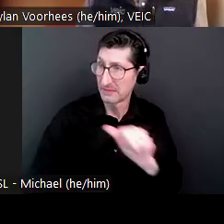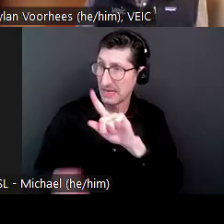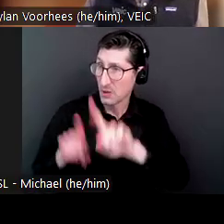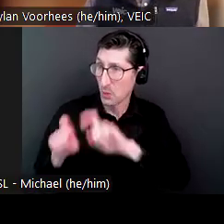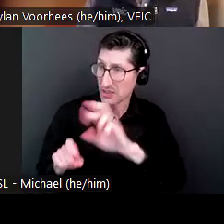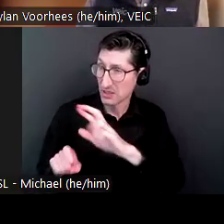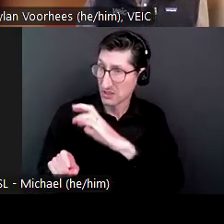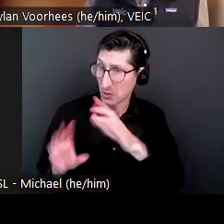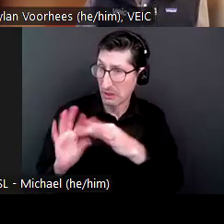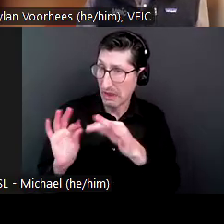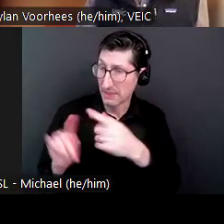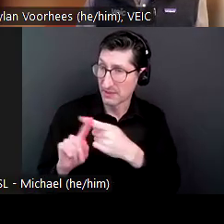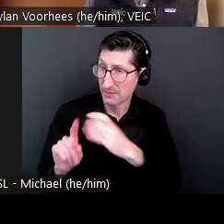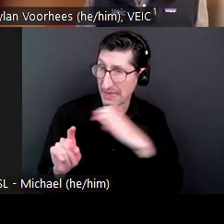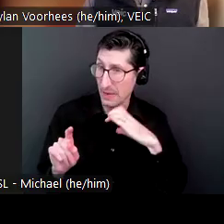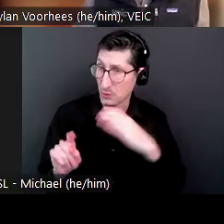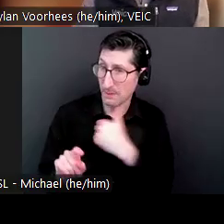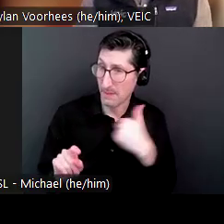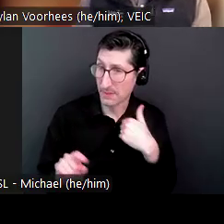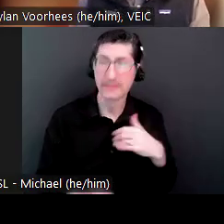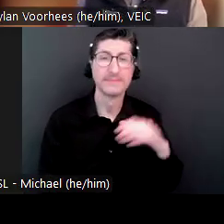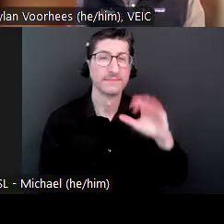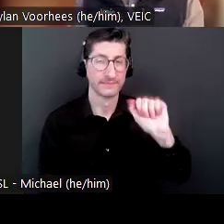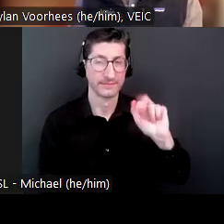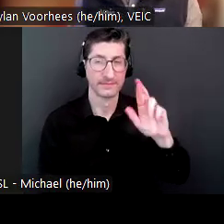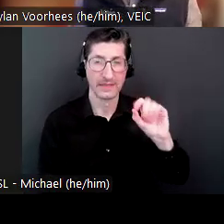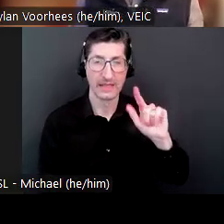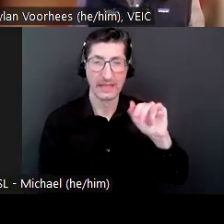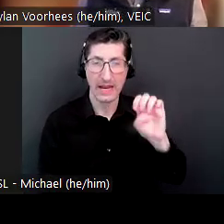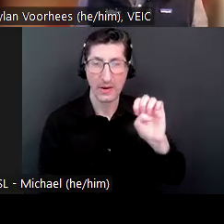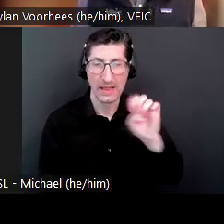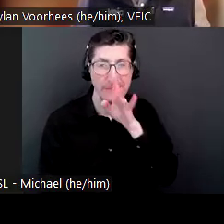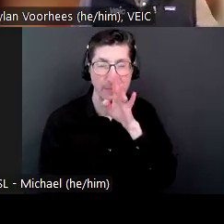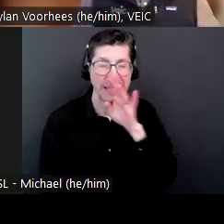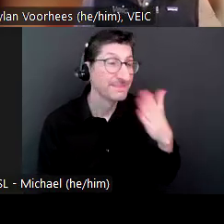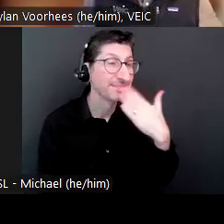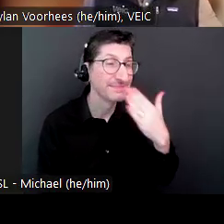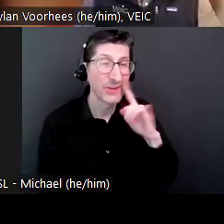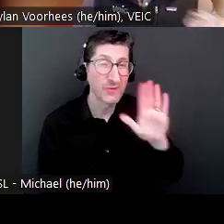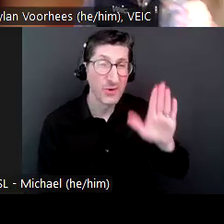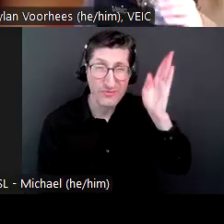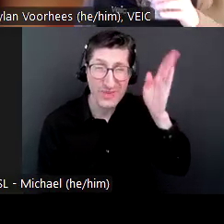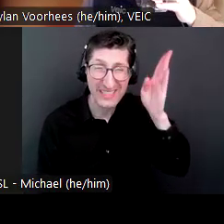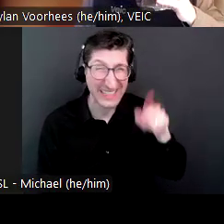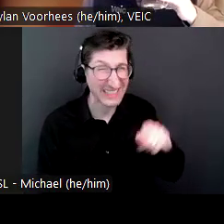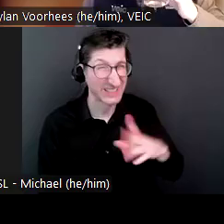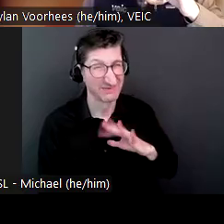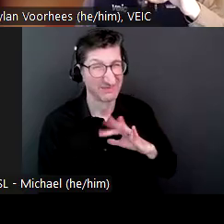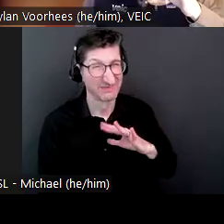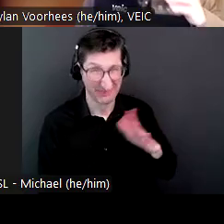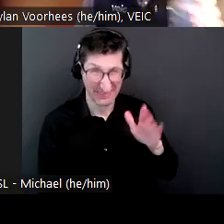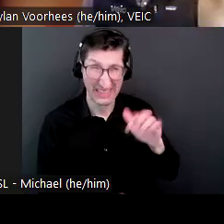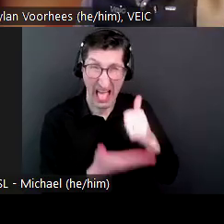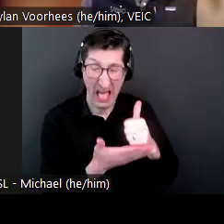Yeah, Caroline. I have a question. Thank you for the presentation. Sorry, I'm a little closer. I think this was really, really helpful, and look forward to